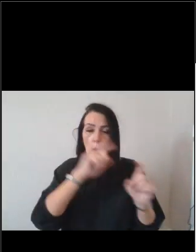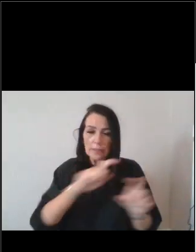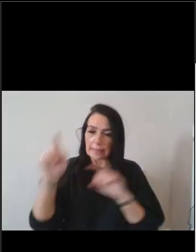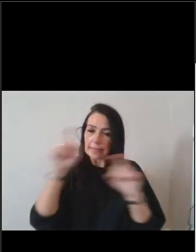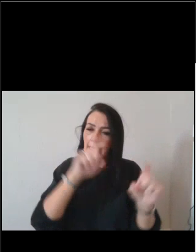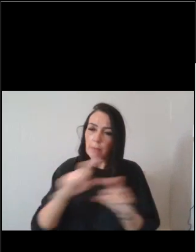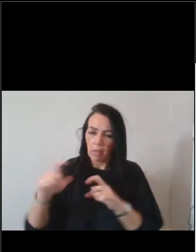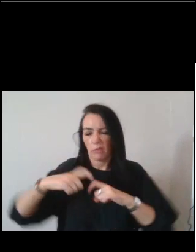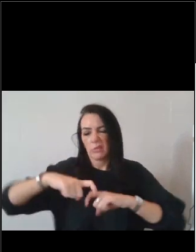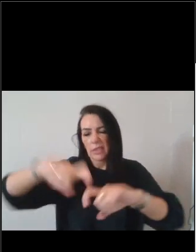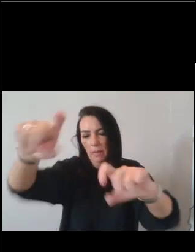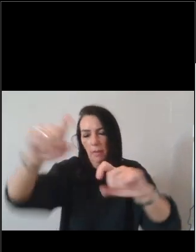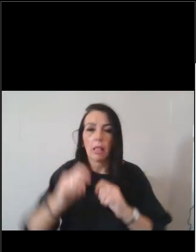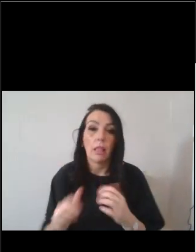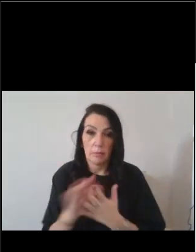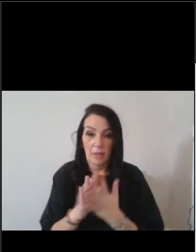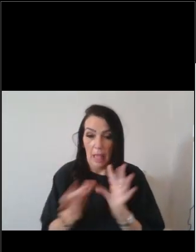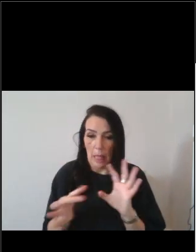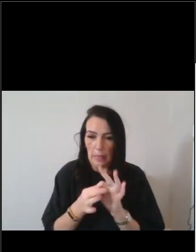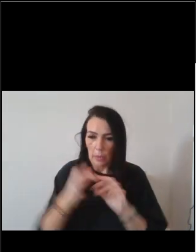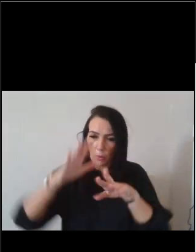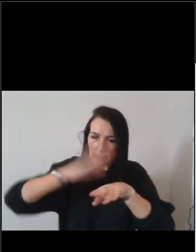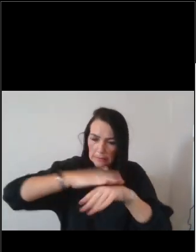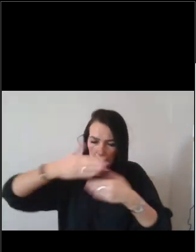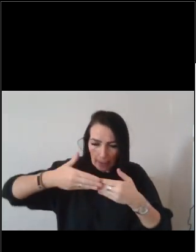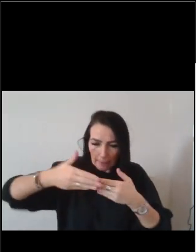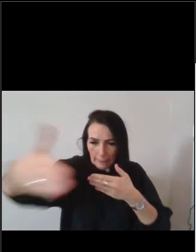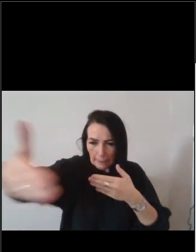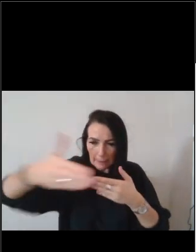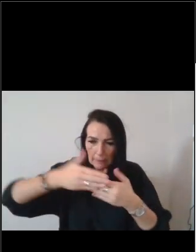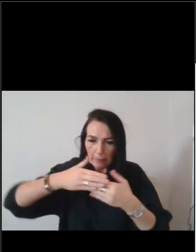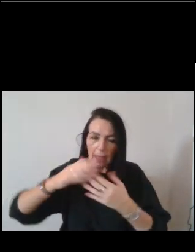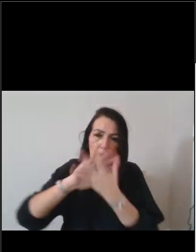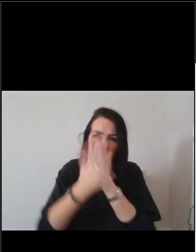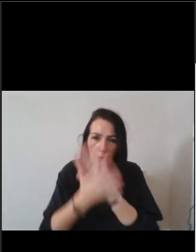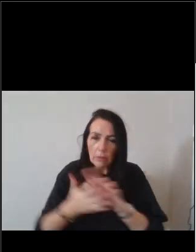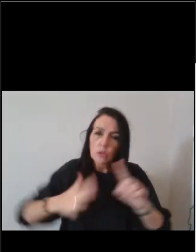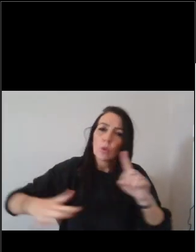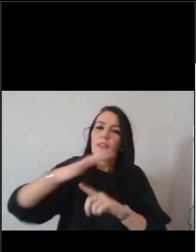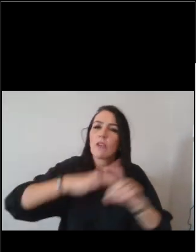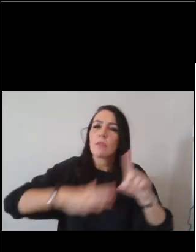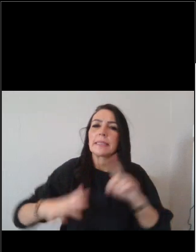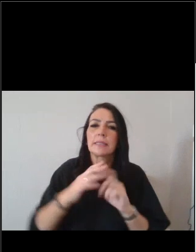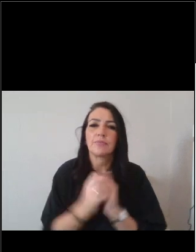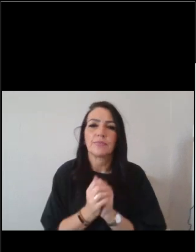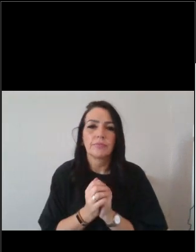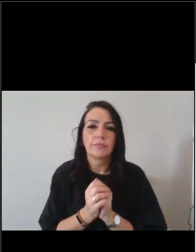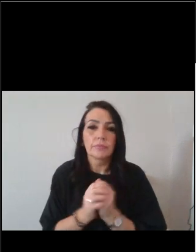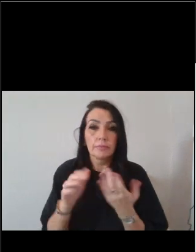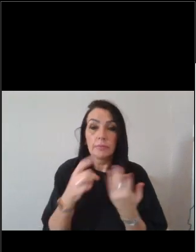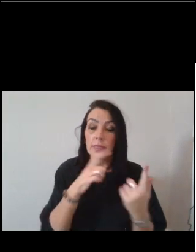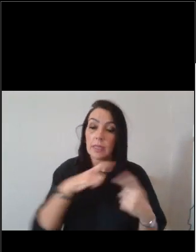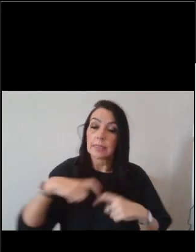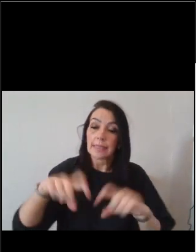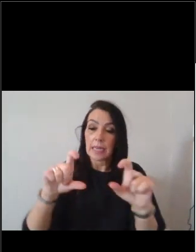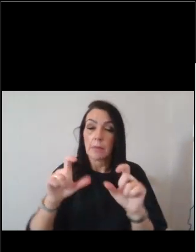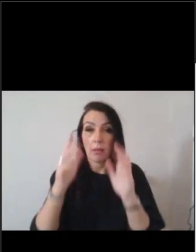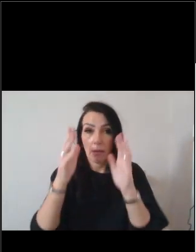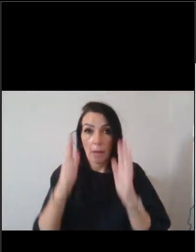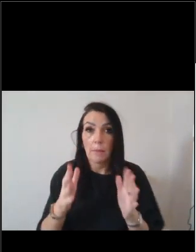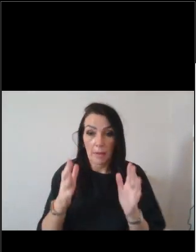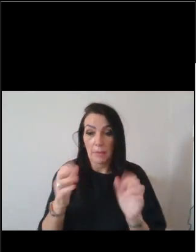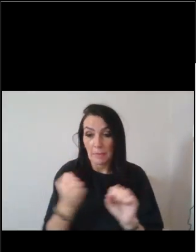an idea of time and impact of the activity on the environment. For something to be sustainable, you will still need to be able to do it